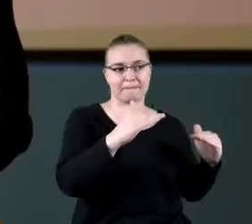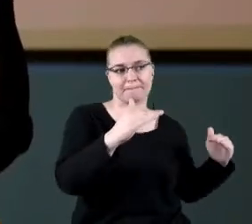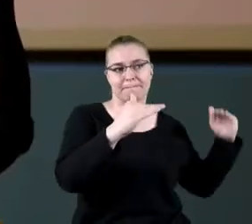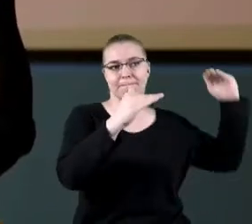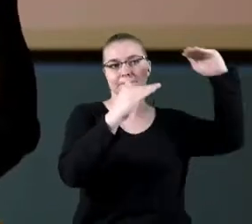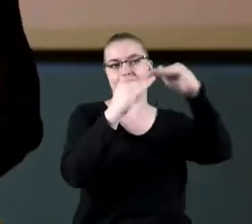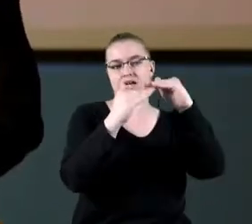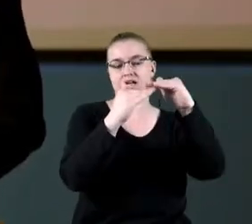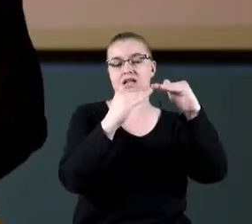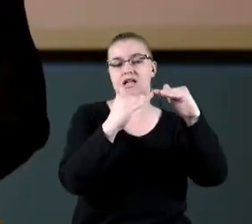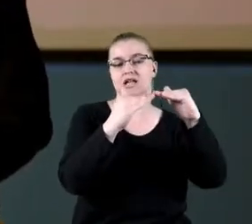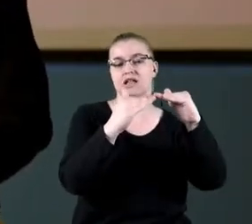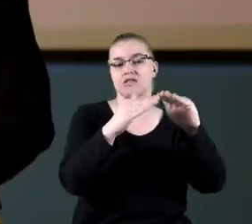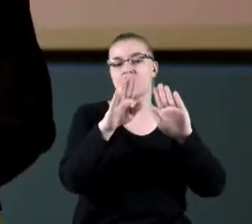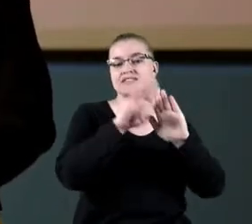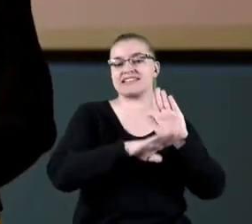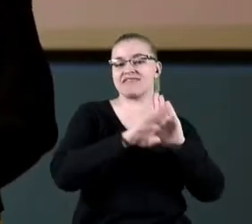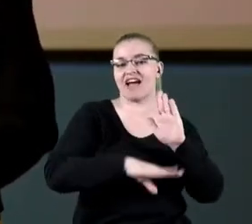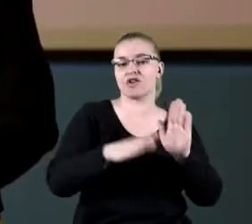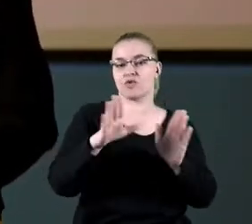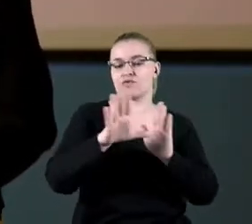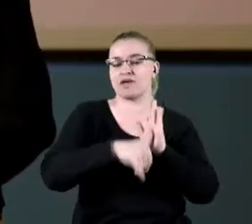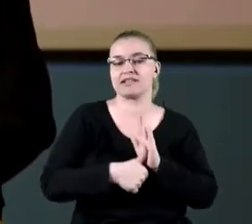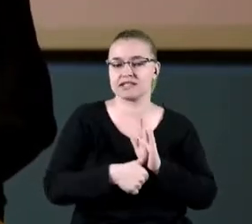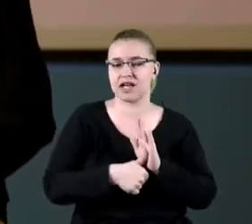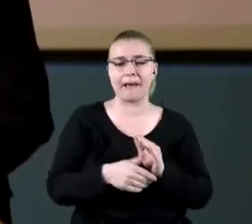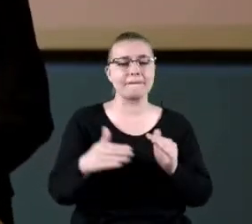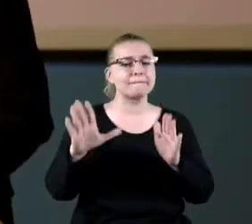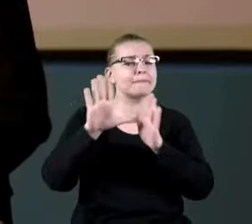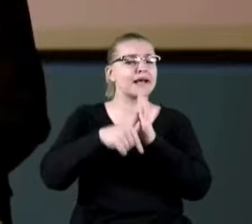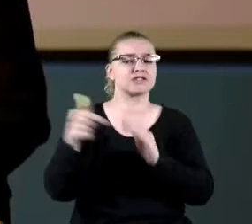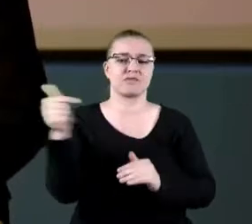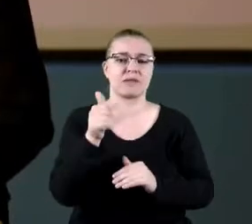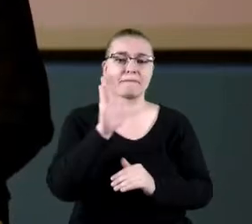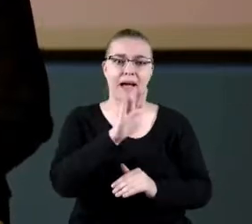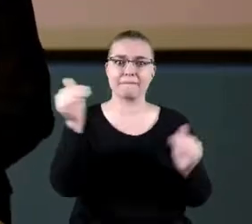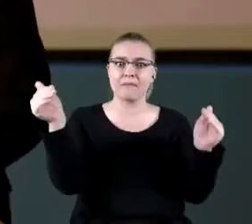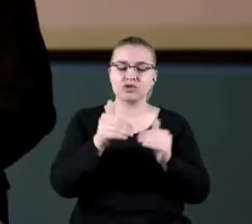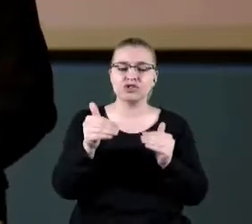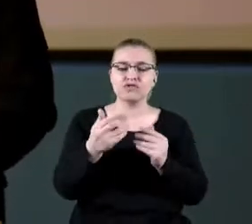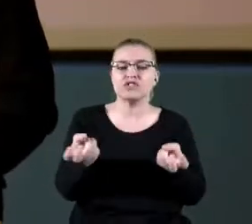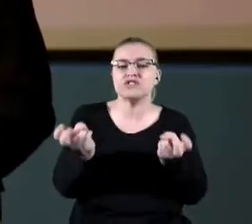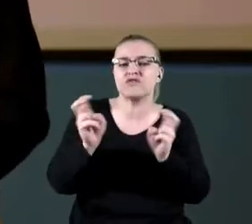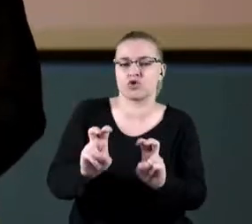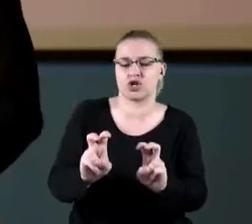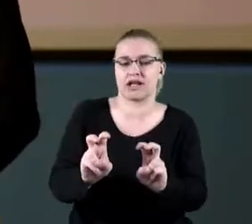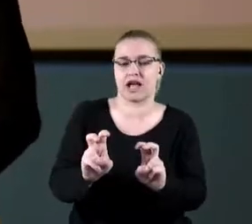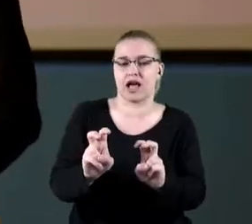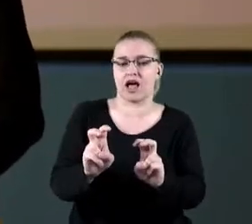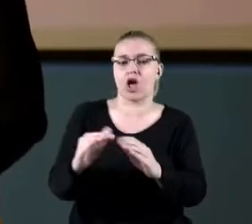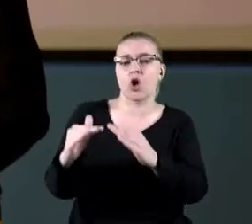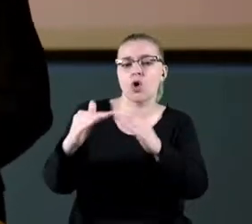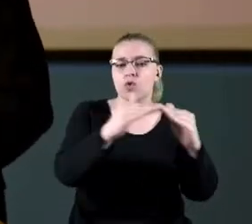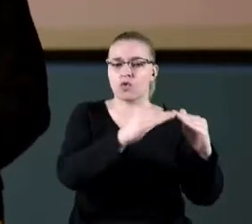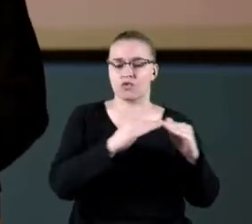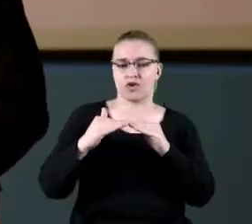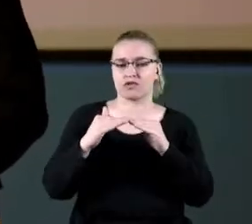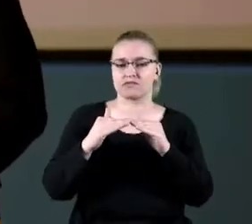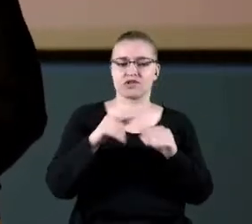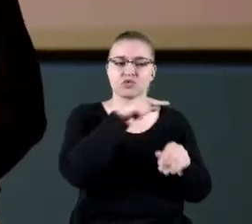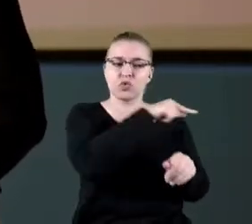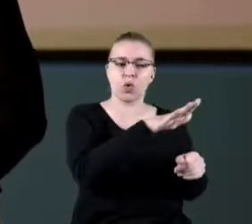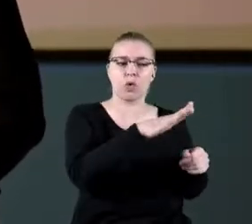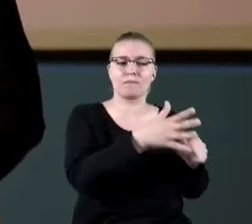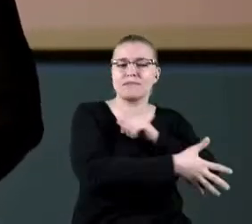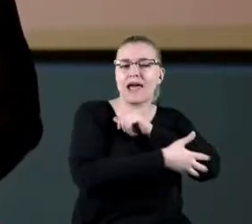enough flexibility to create their tailored approach. So, in our works,